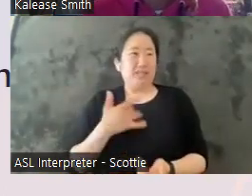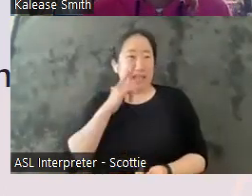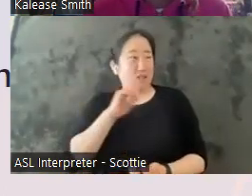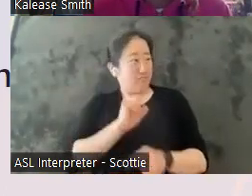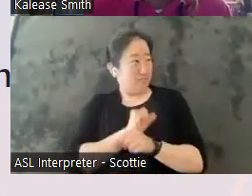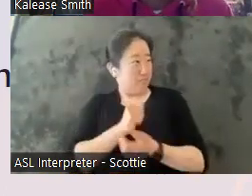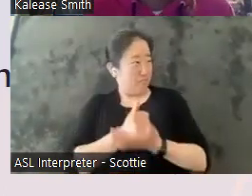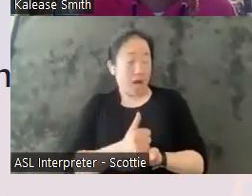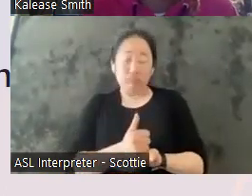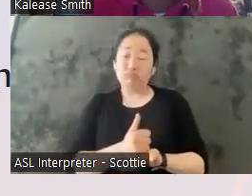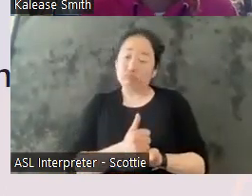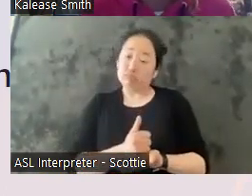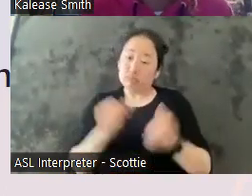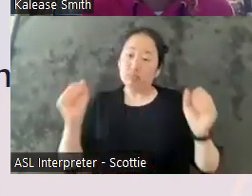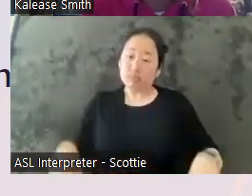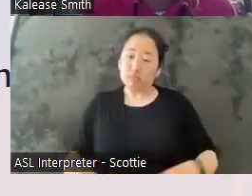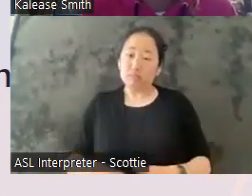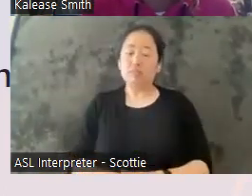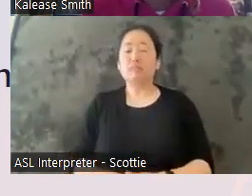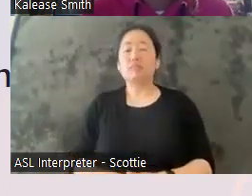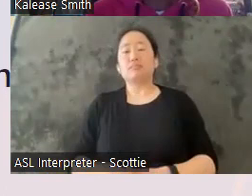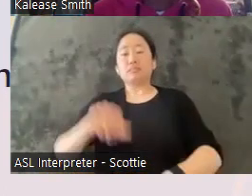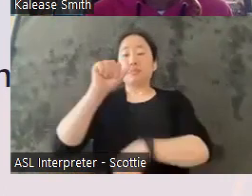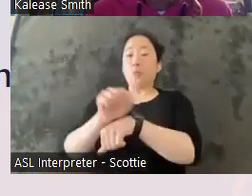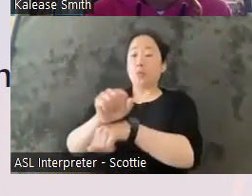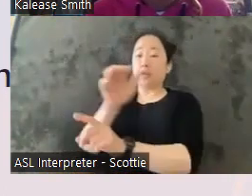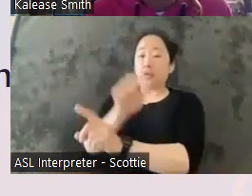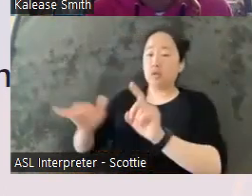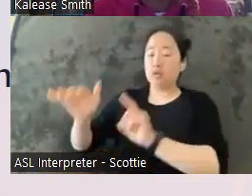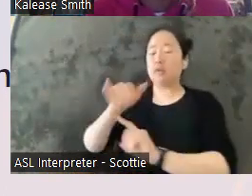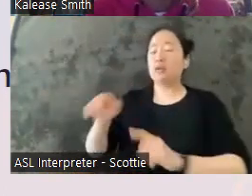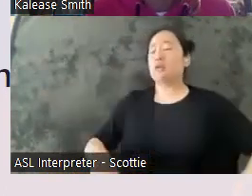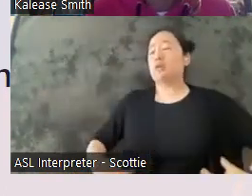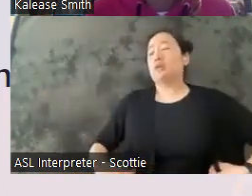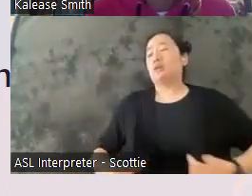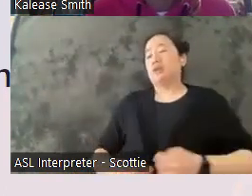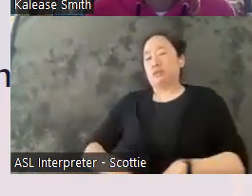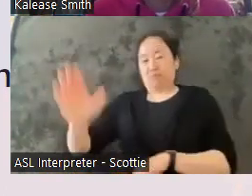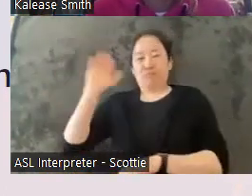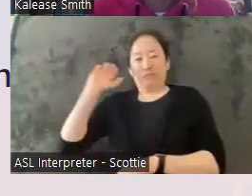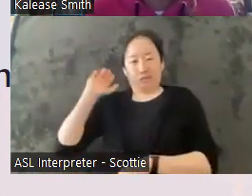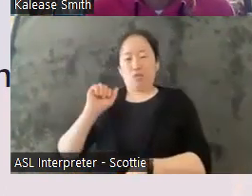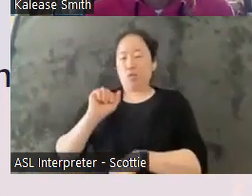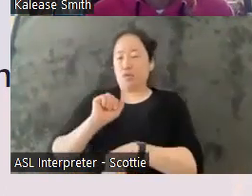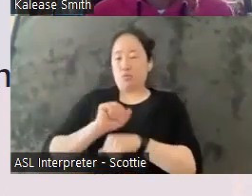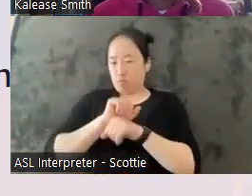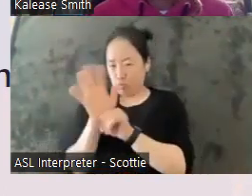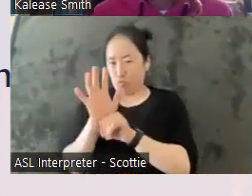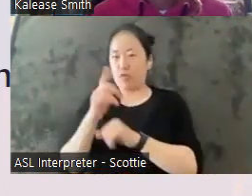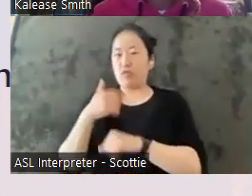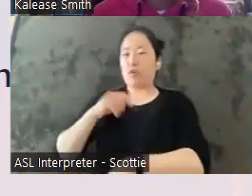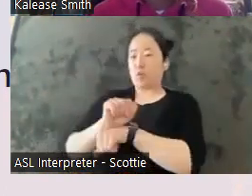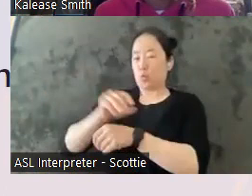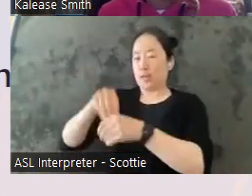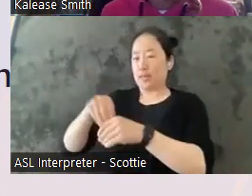difference. At the workplace, I know when I was in the office before COVID, my cube